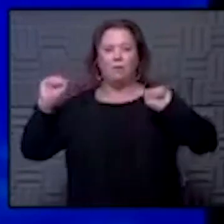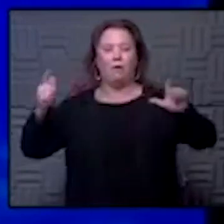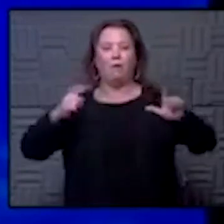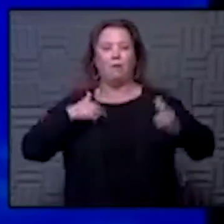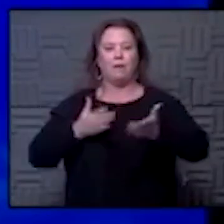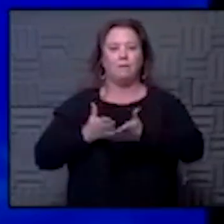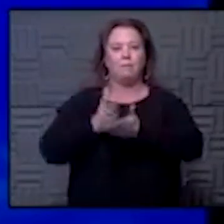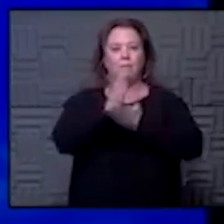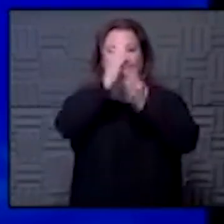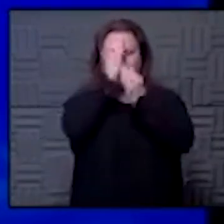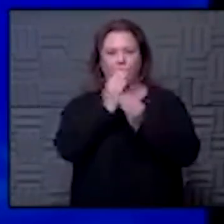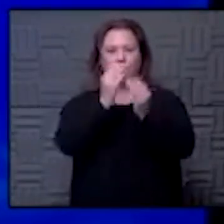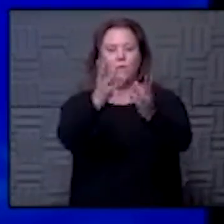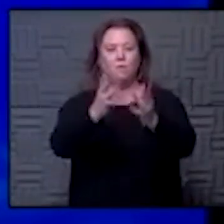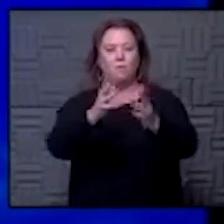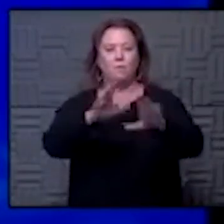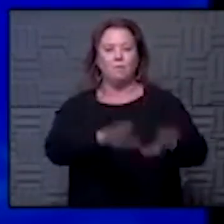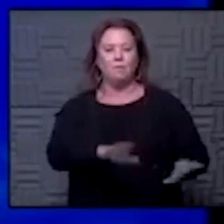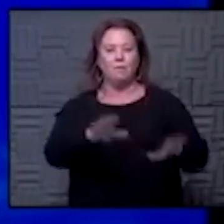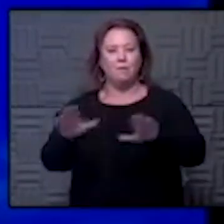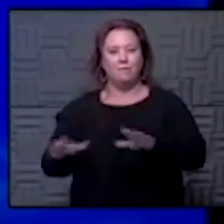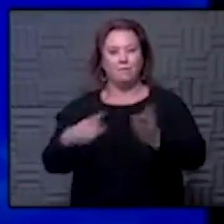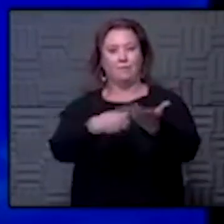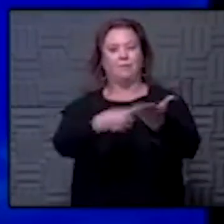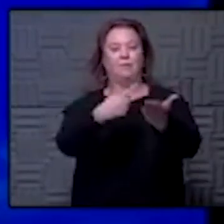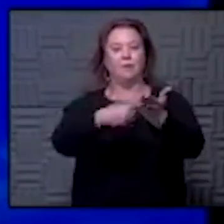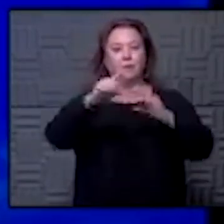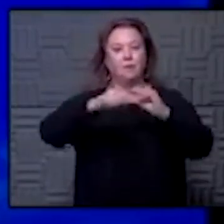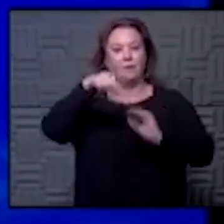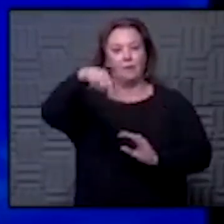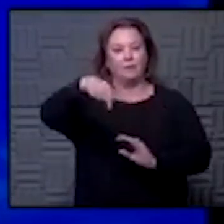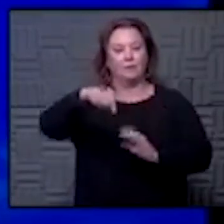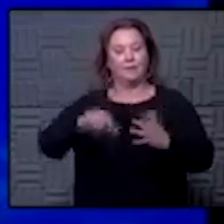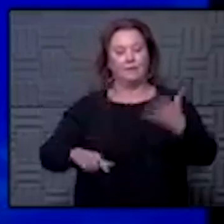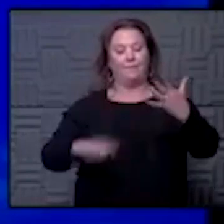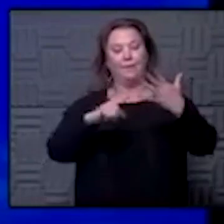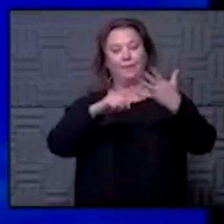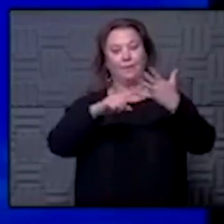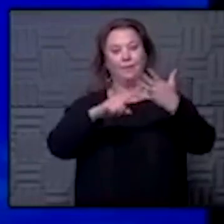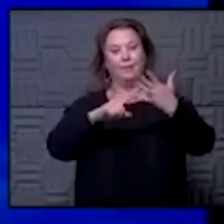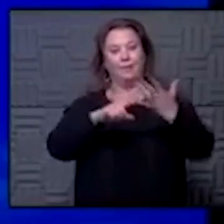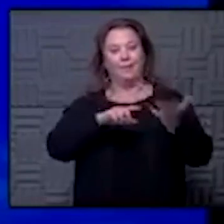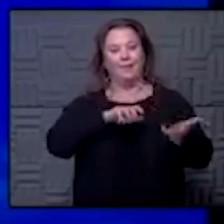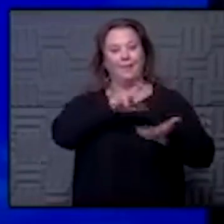right to have an informed, calm dialogue about this. And then the 5th one, those who